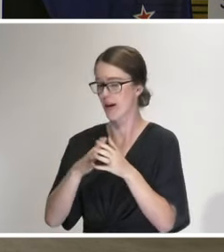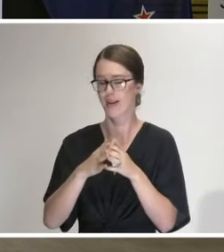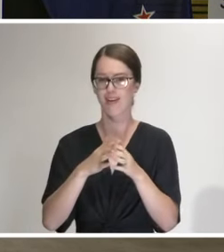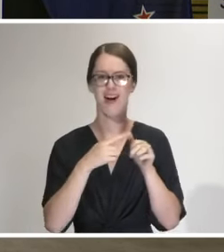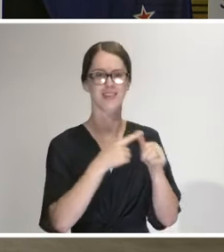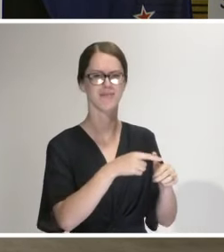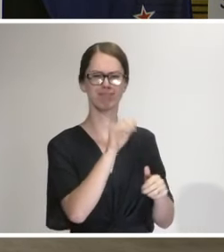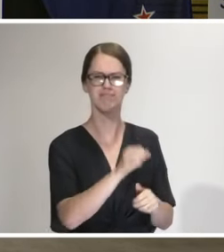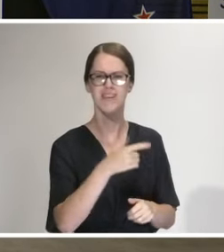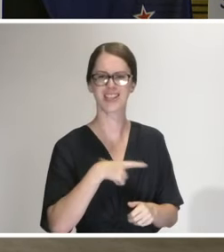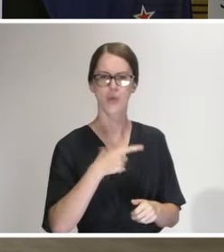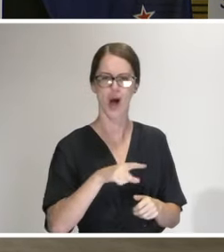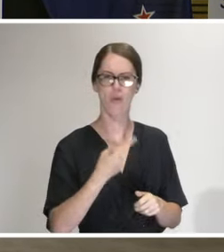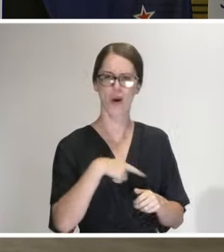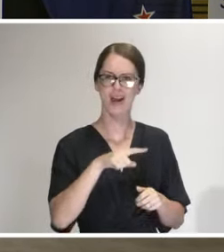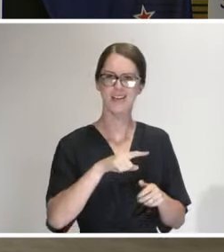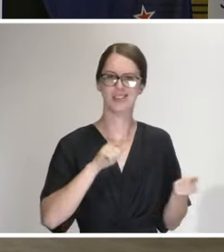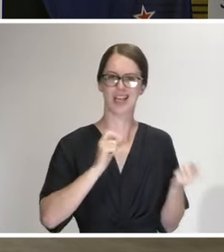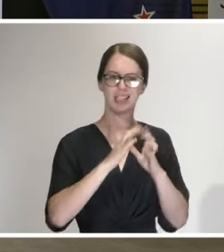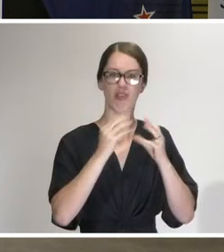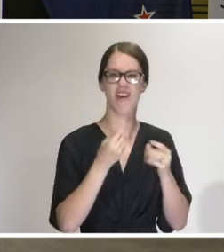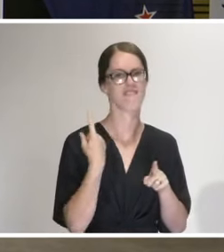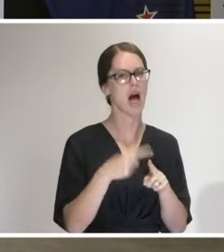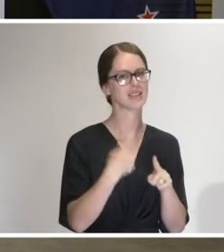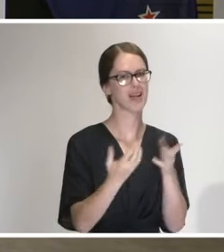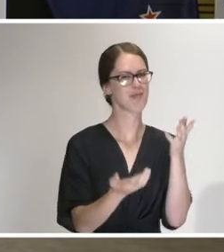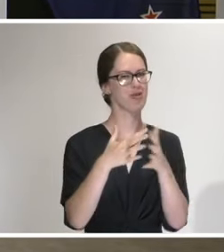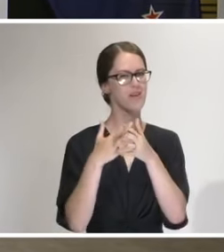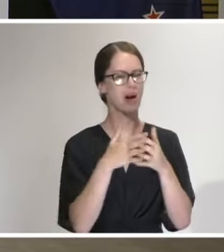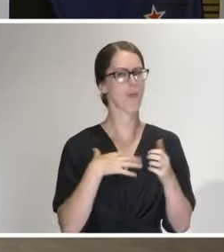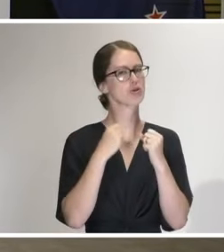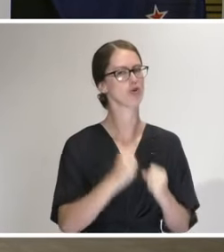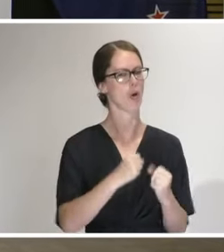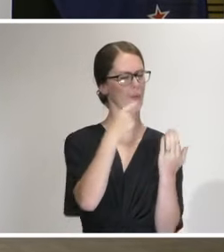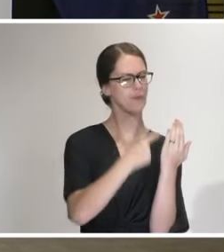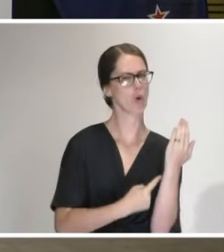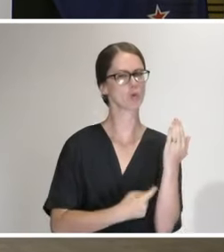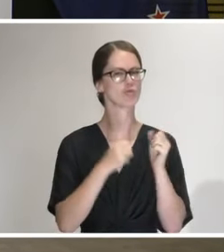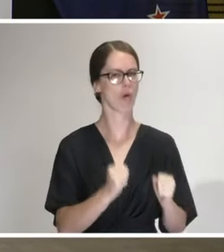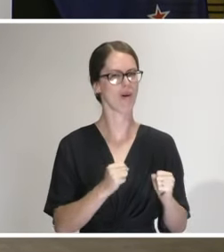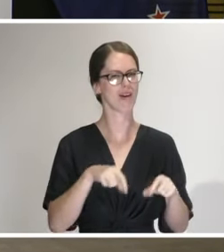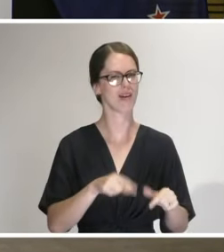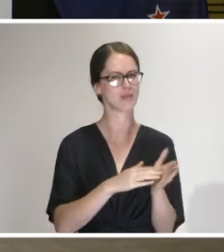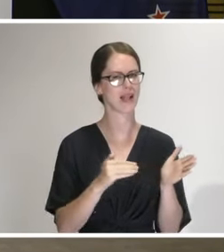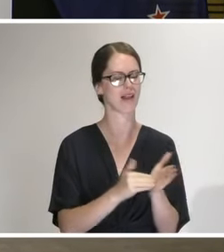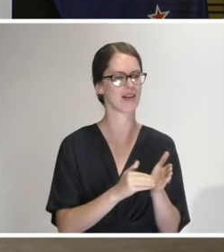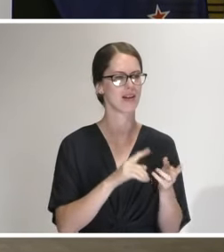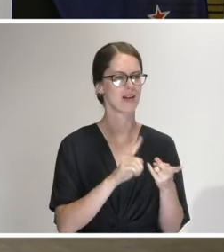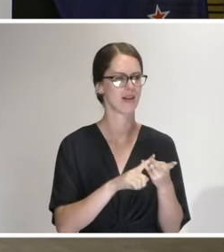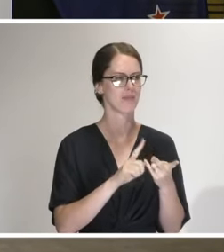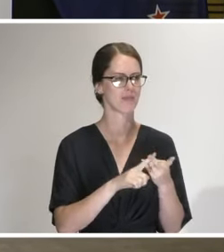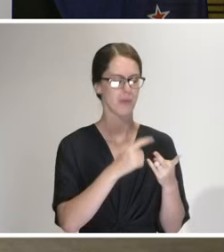why we acted much faster than America with much more stringent controls, much more